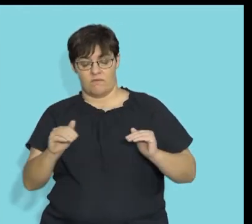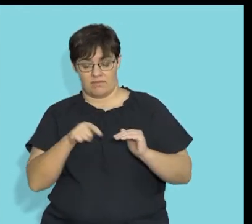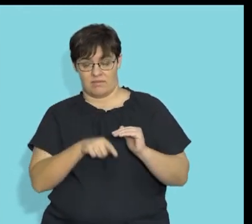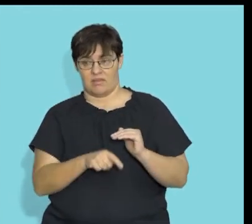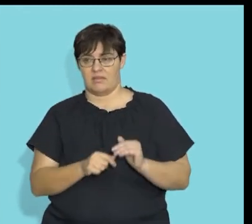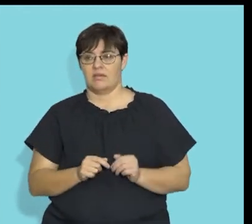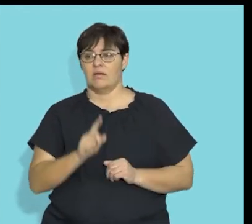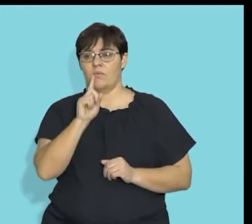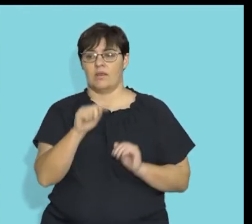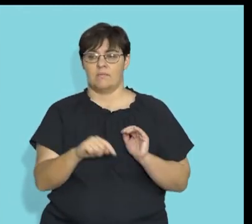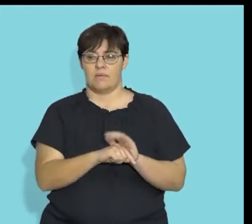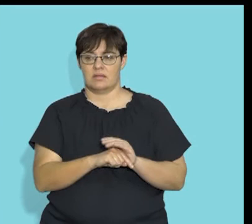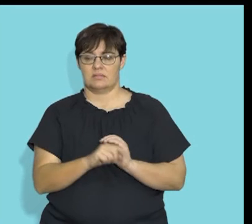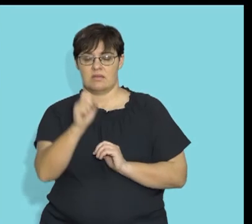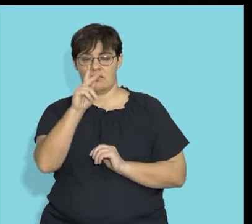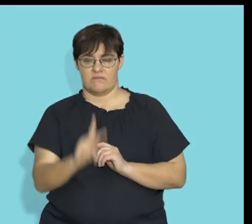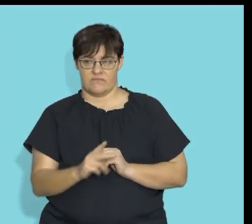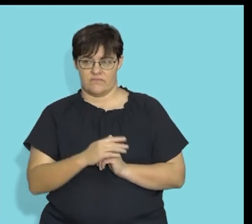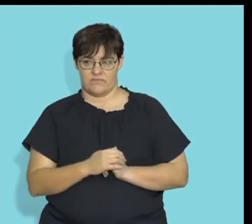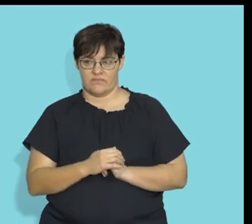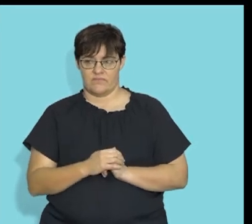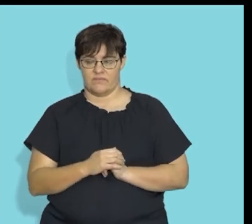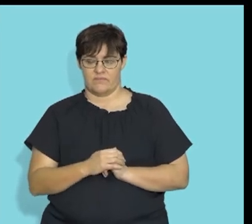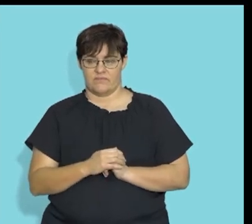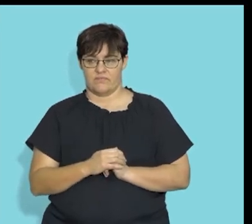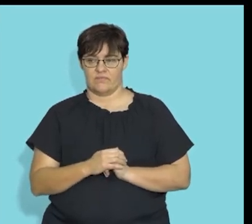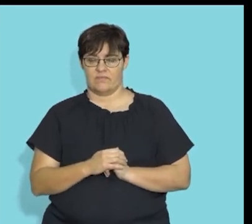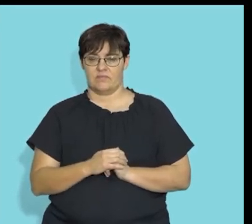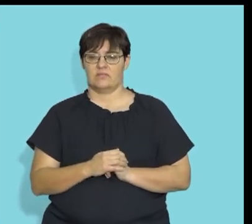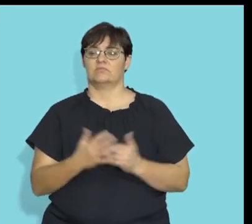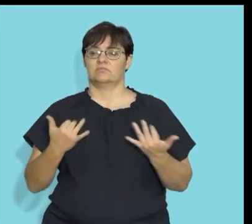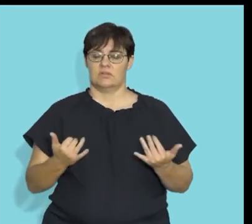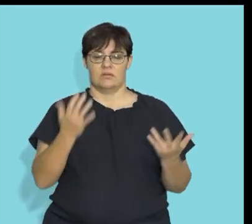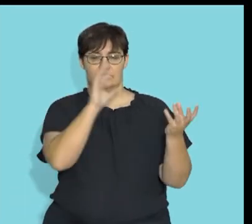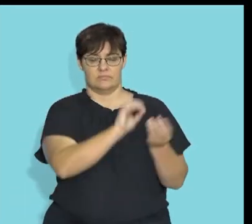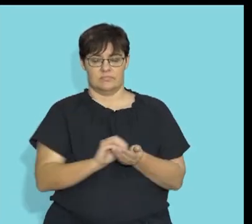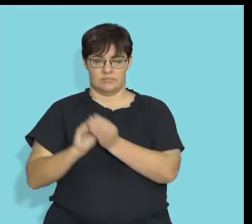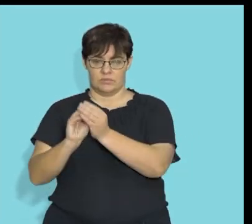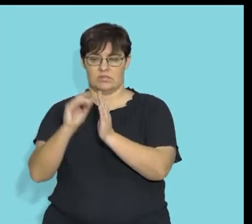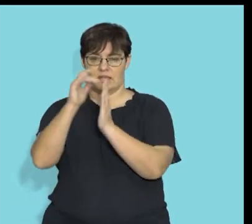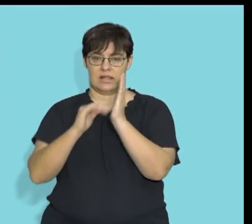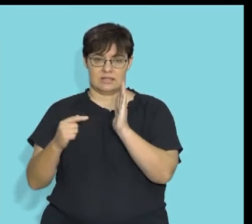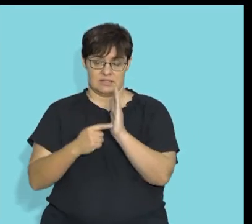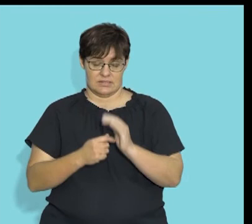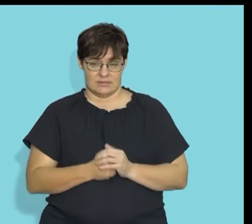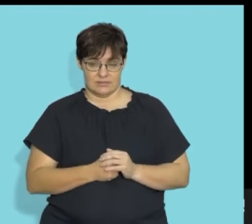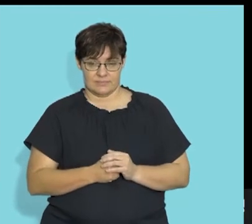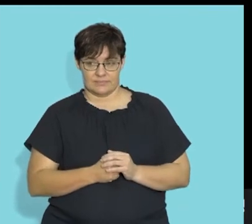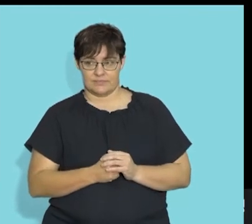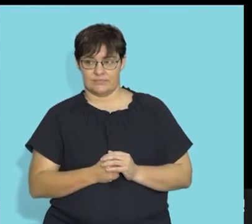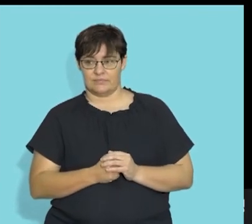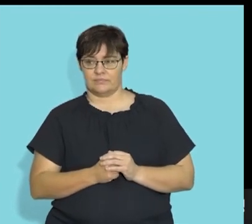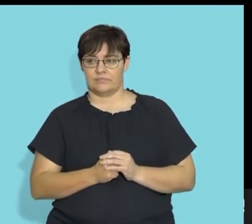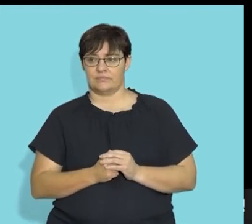all over 1 minus a half. Wonderful, let's plug this all into our calculator.